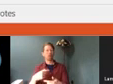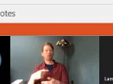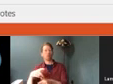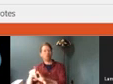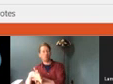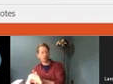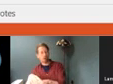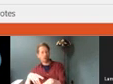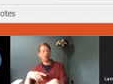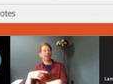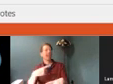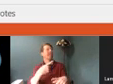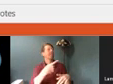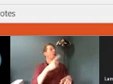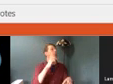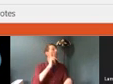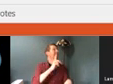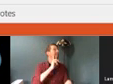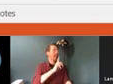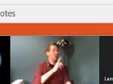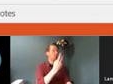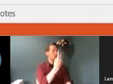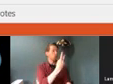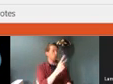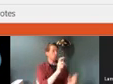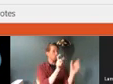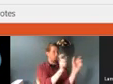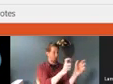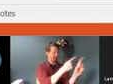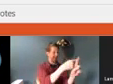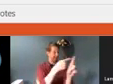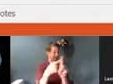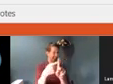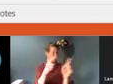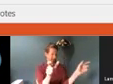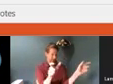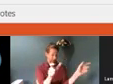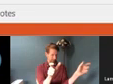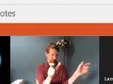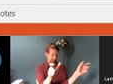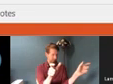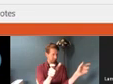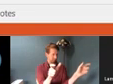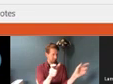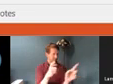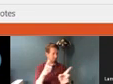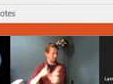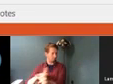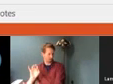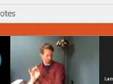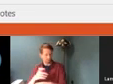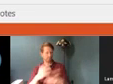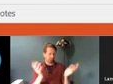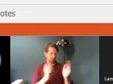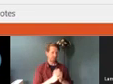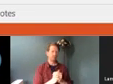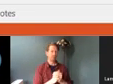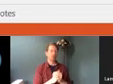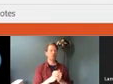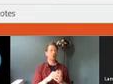have two copies, two alleles of an X chromosome marker. So that's what a DNA profile is in